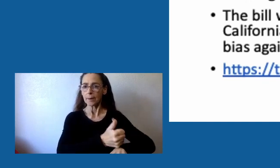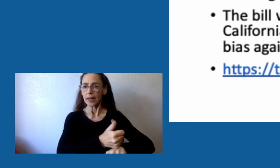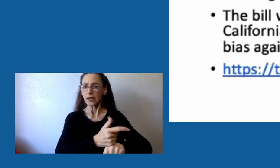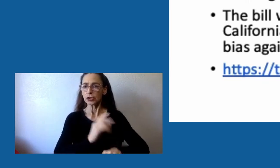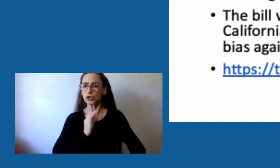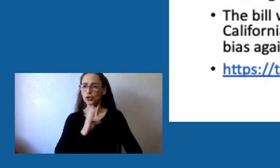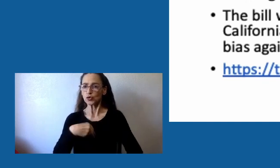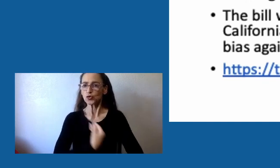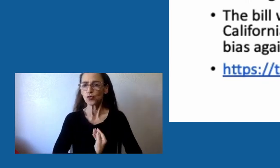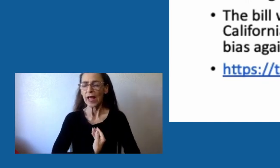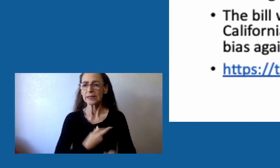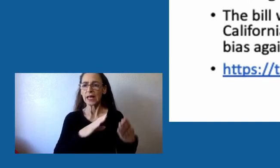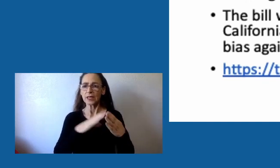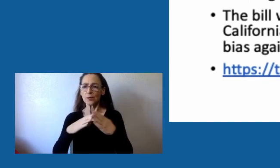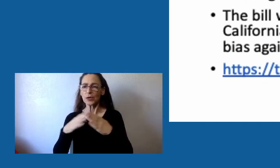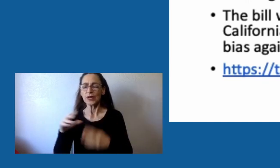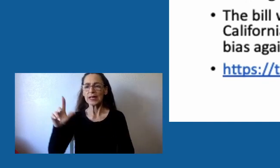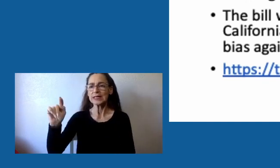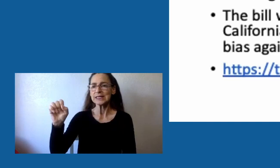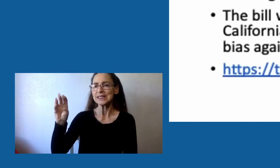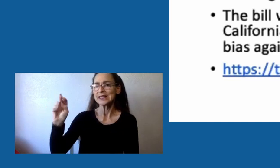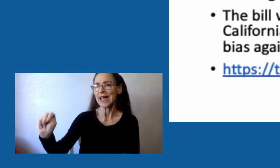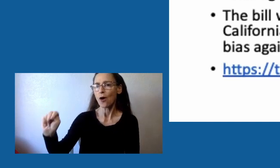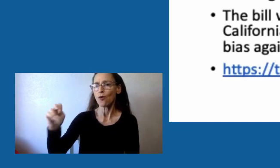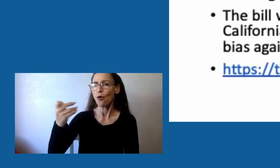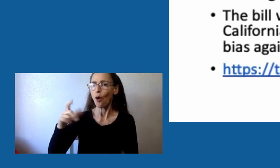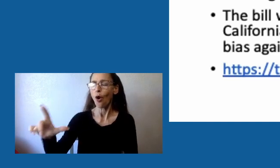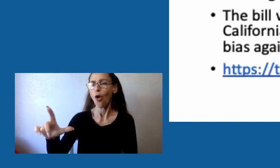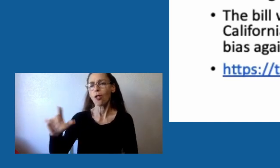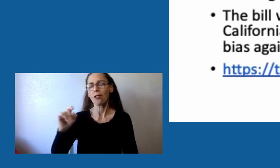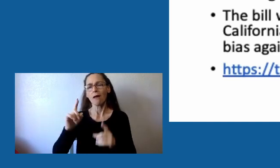trans community town hall in San Francisco at the LGBT Community Center.